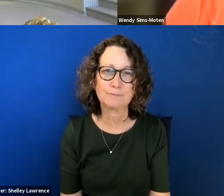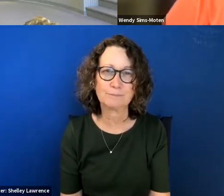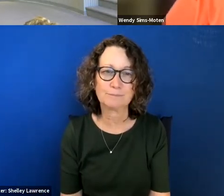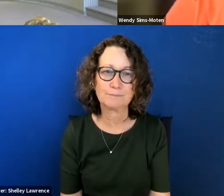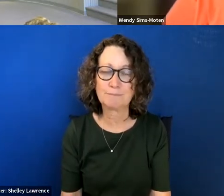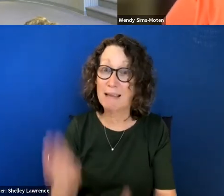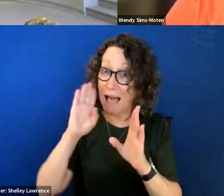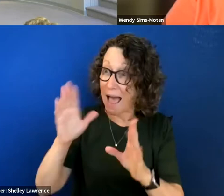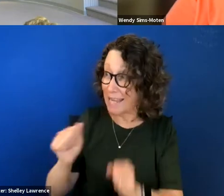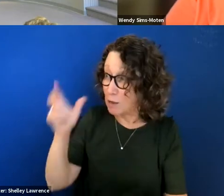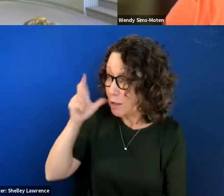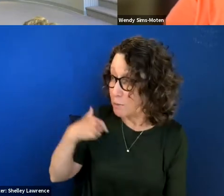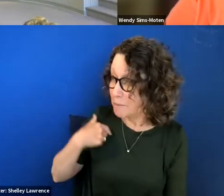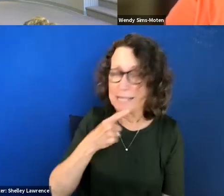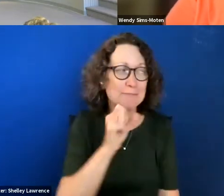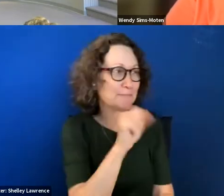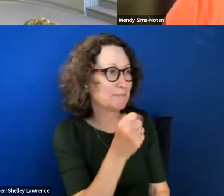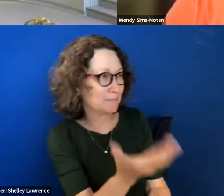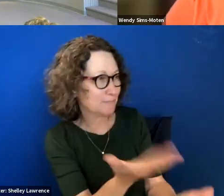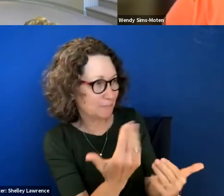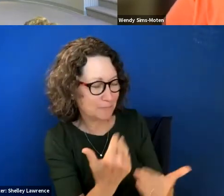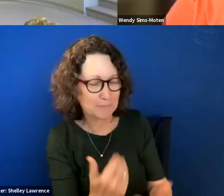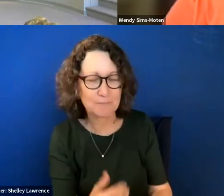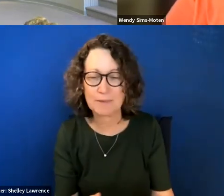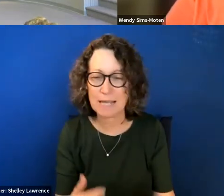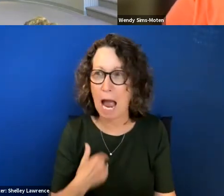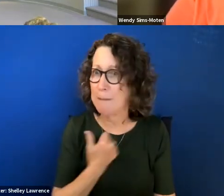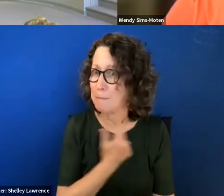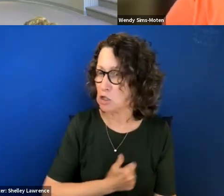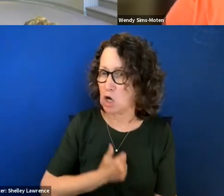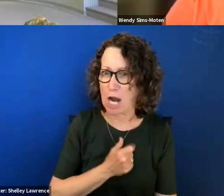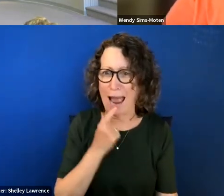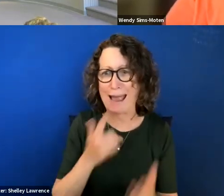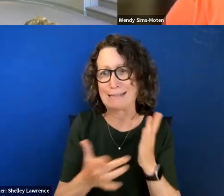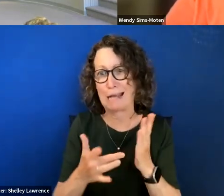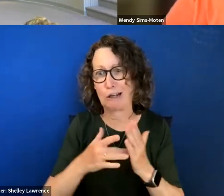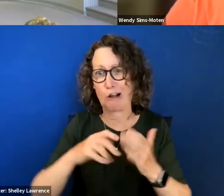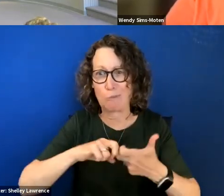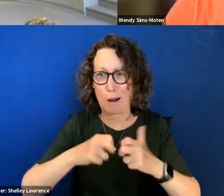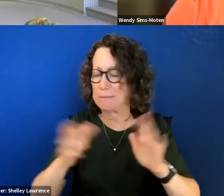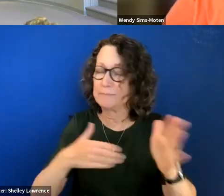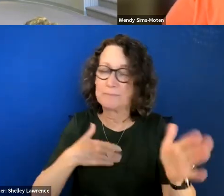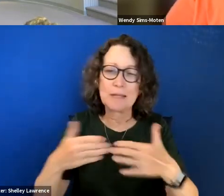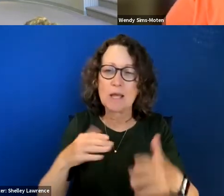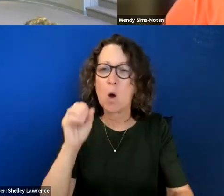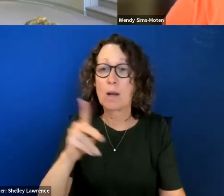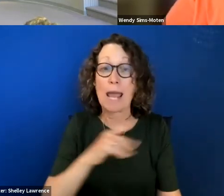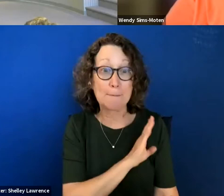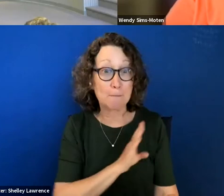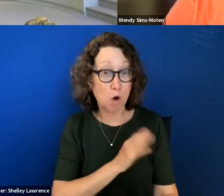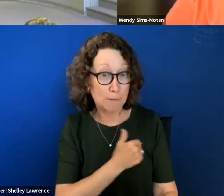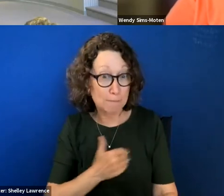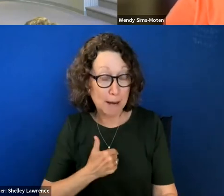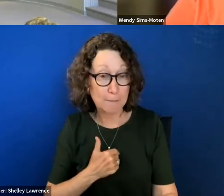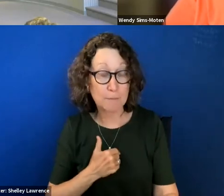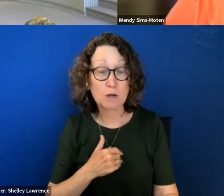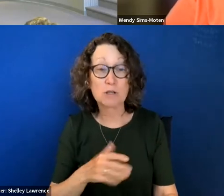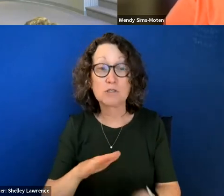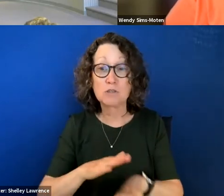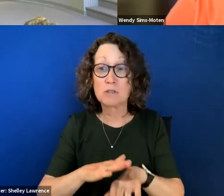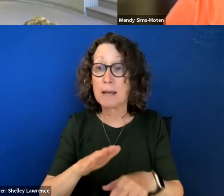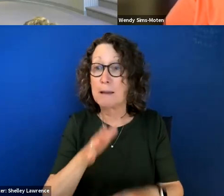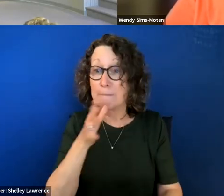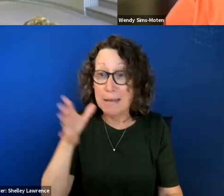Hi, can you hear me? Yes, go ahead. I'm so sorry, I had technical problems. Okay, board members, online parents,